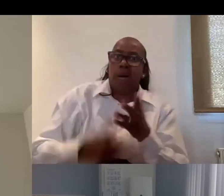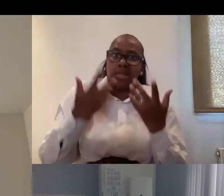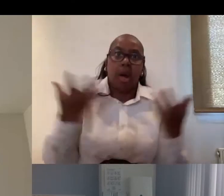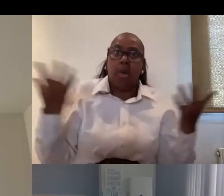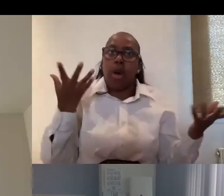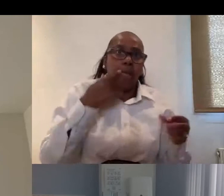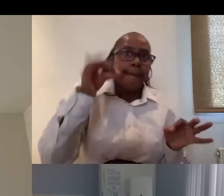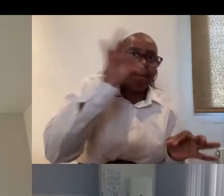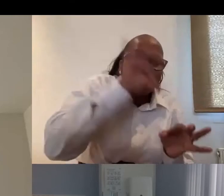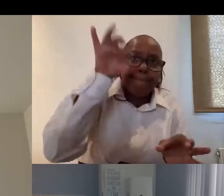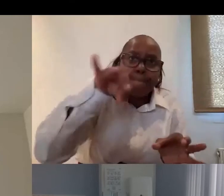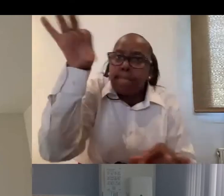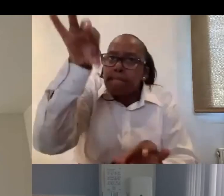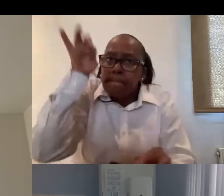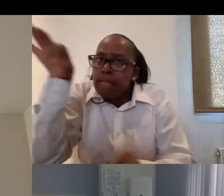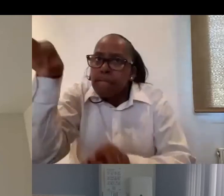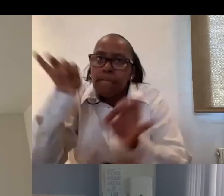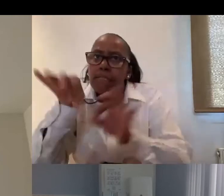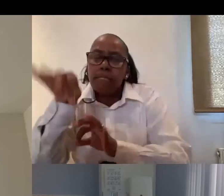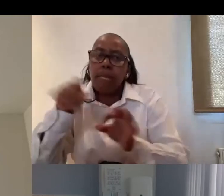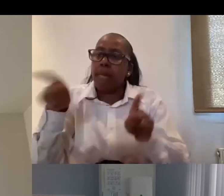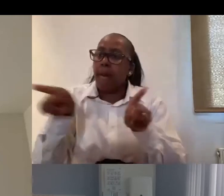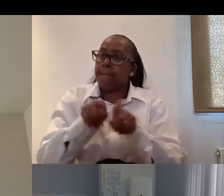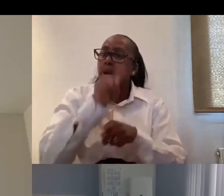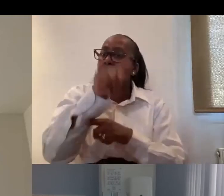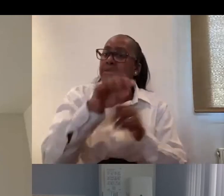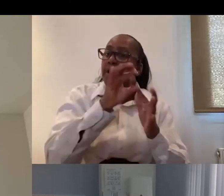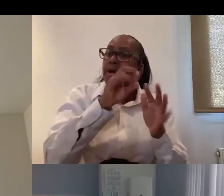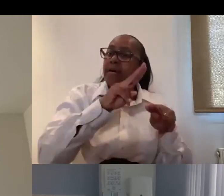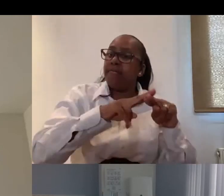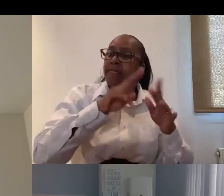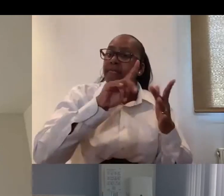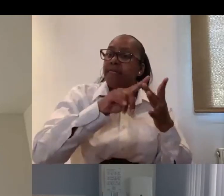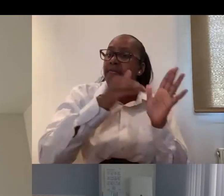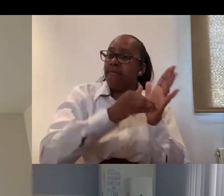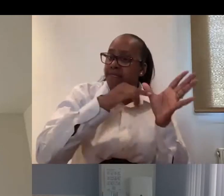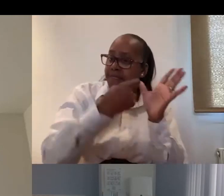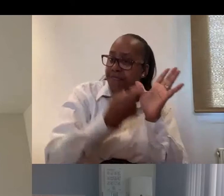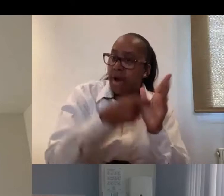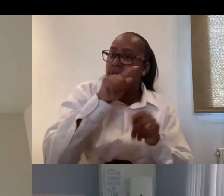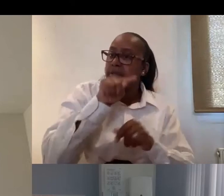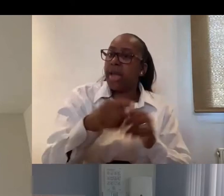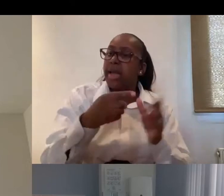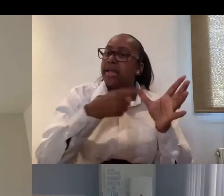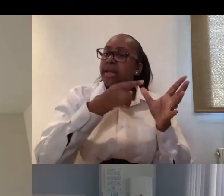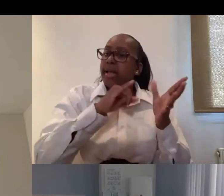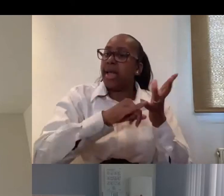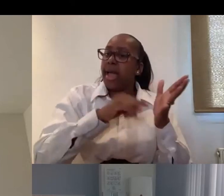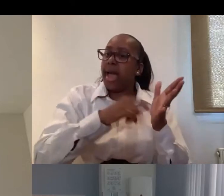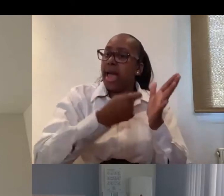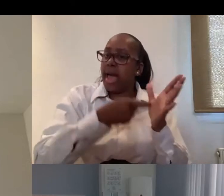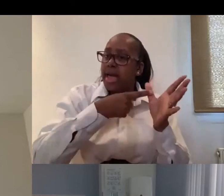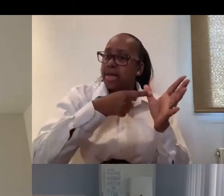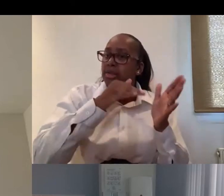here. The teams that have produced both the Pfizer vaccine and the Oxford vaccine have been developing the technology for years. What